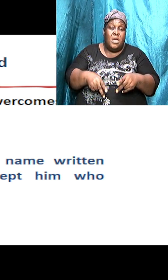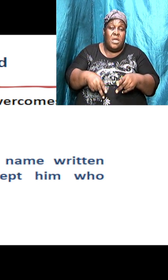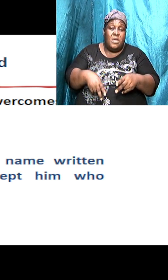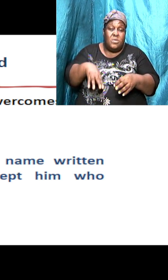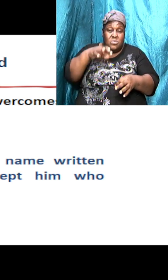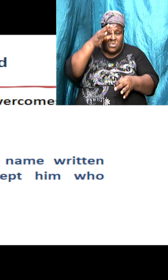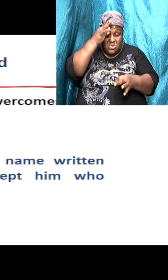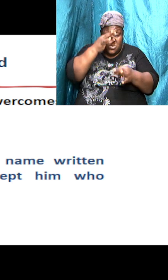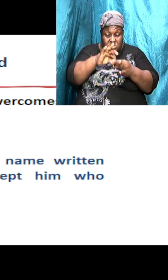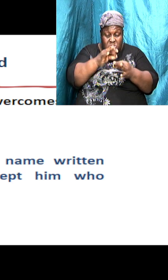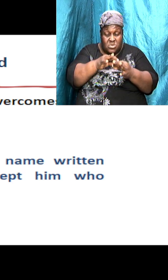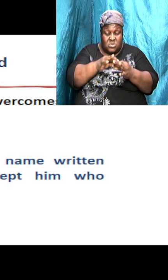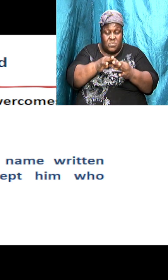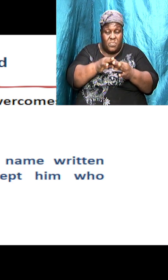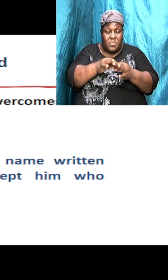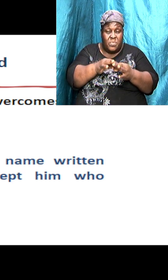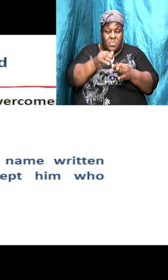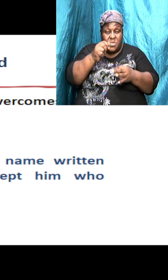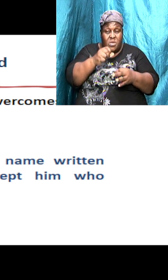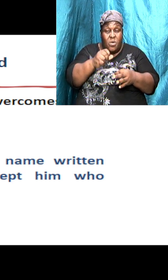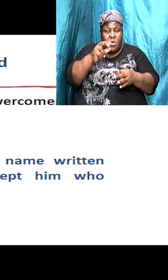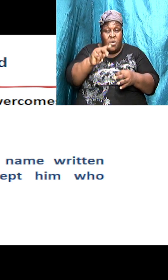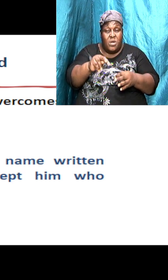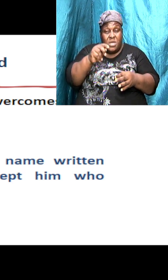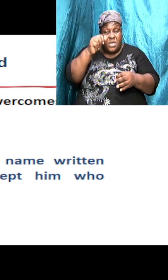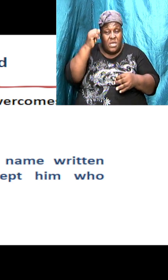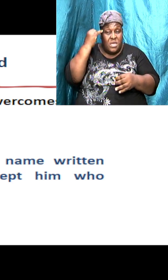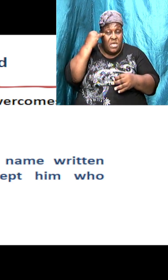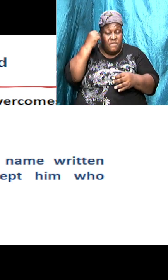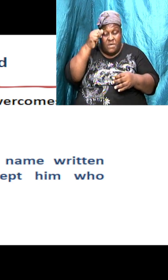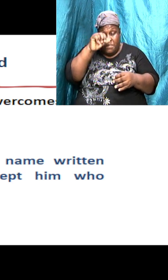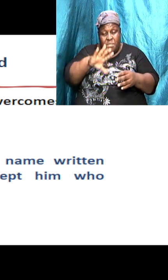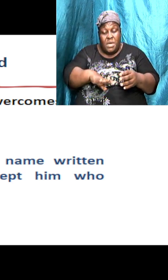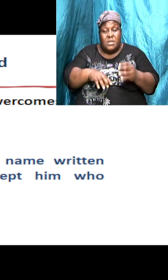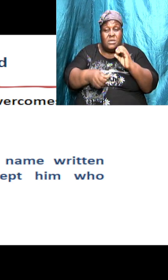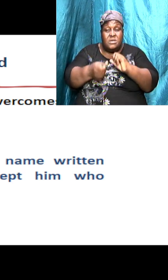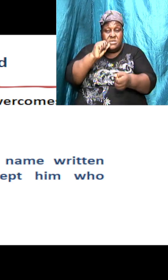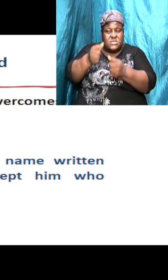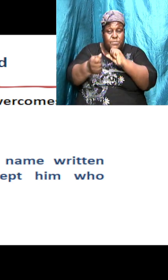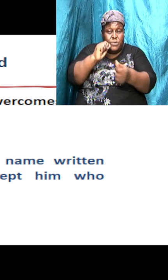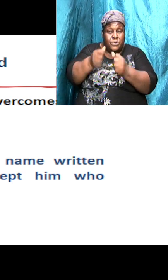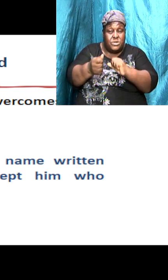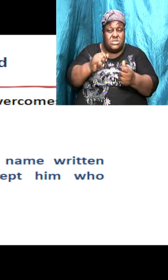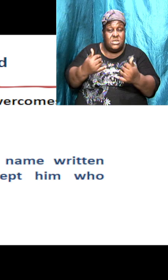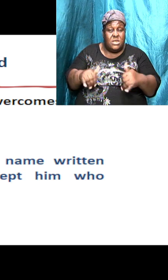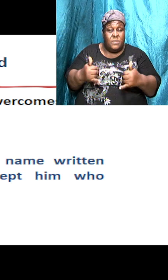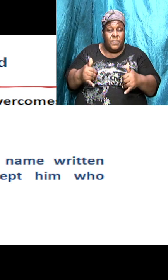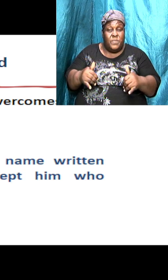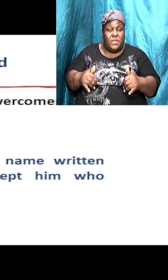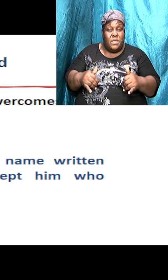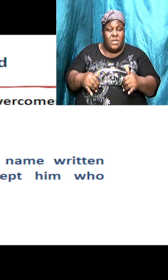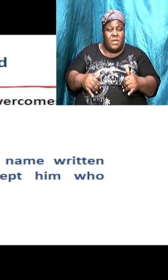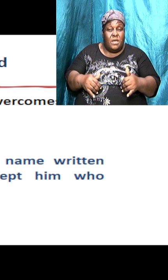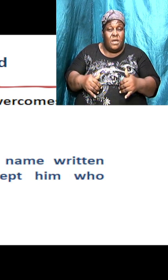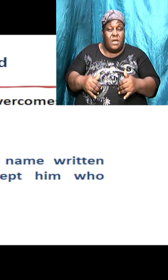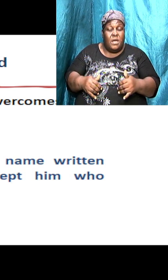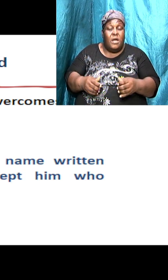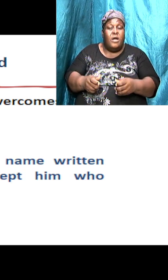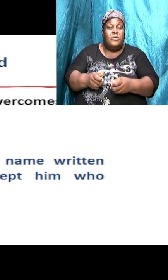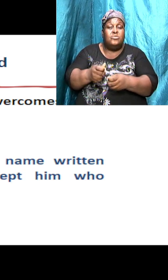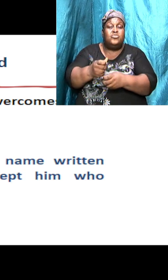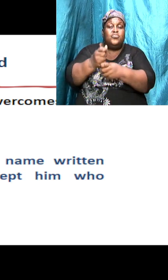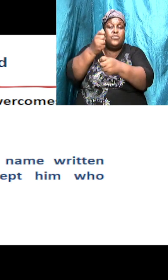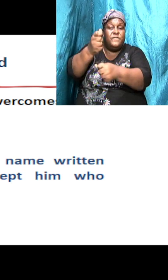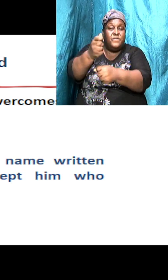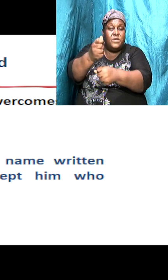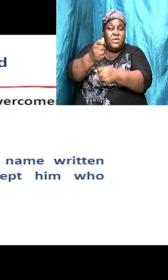excelled in a sporting event, sometimes instead of getting the particular trophy, his name was placed on the white stone, so that